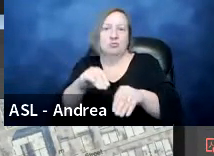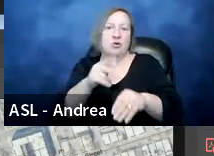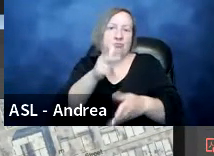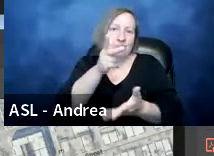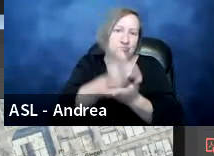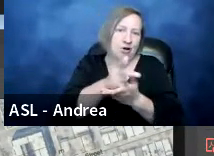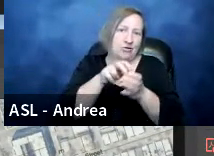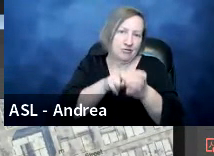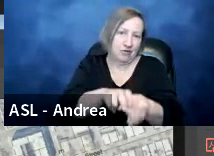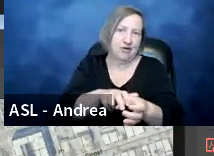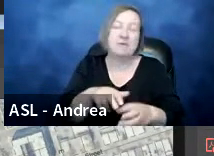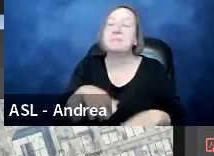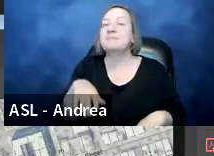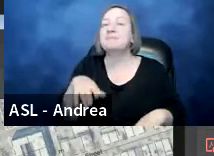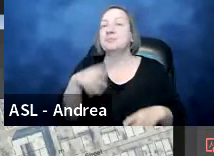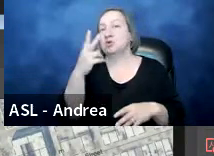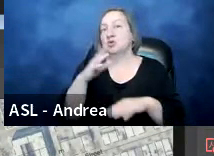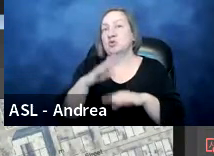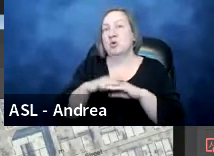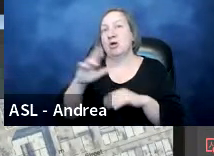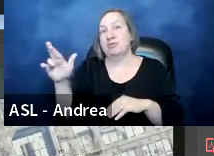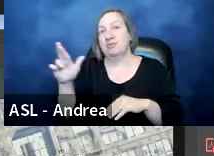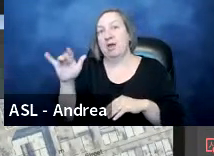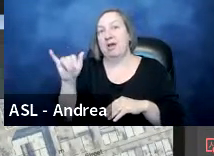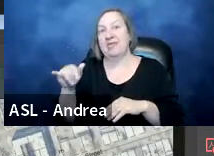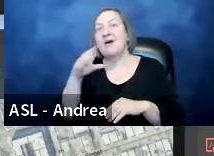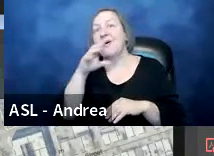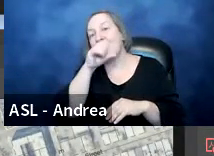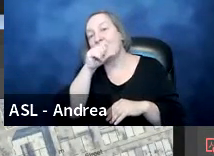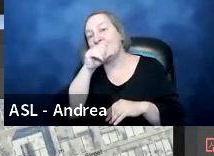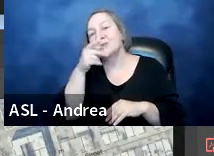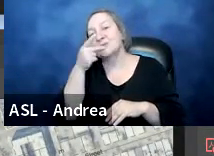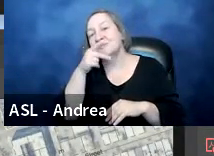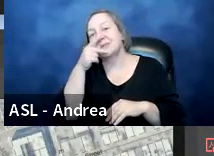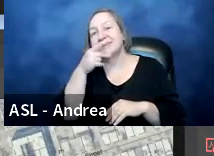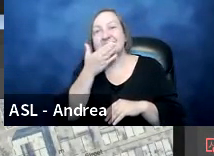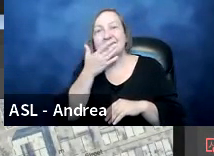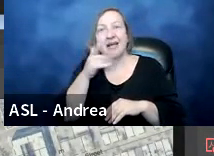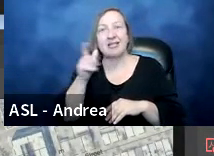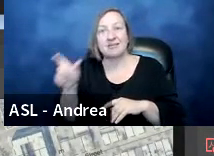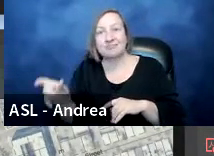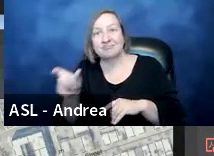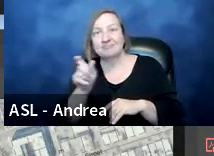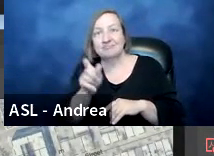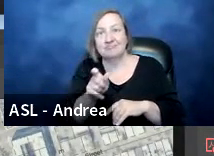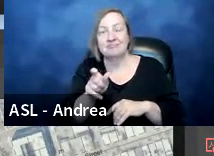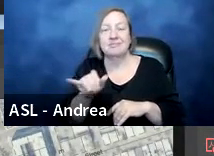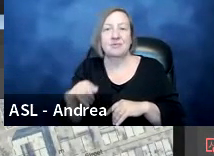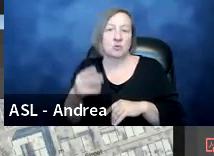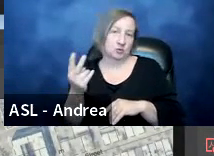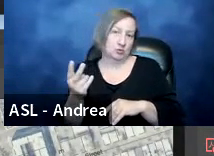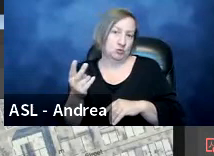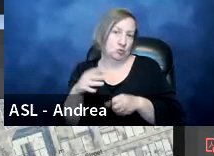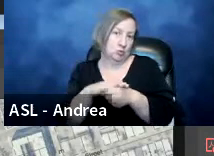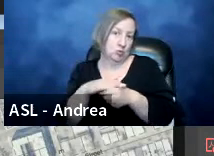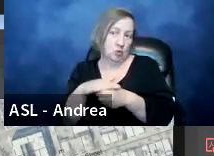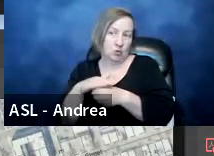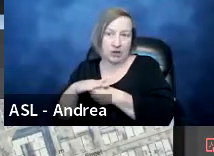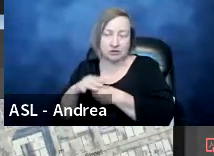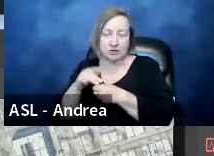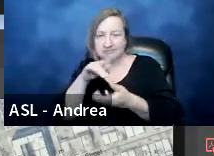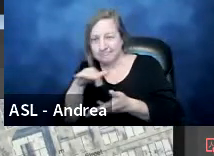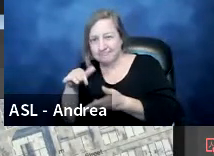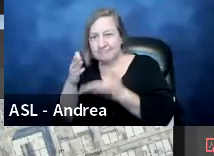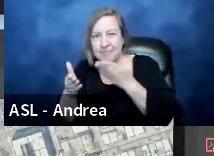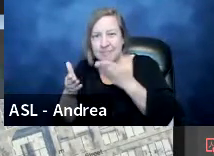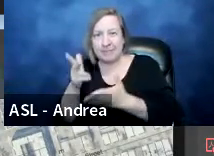2 on the right, which is these blocks of orangish pink color, reflect 2 locations that are being studied for